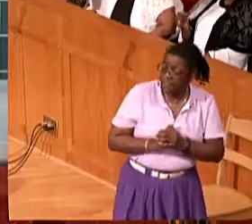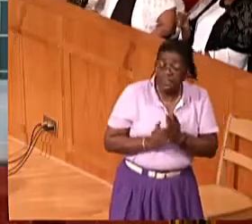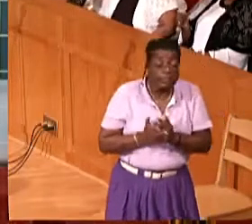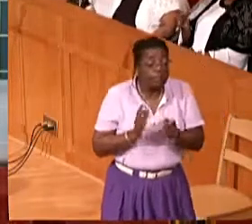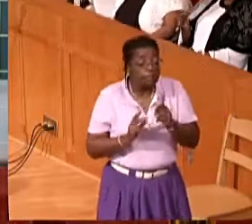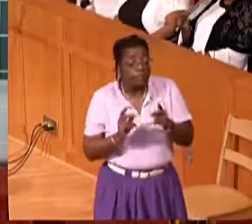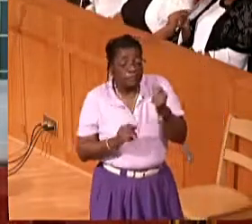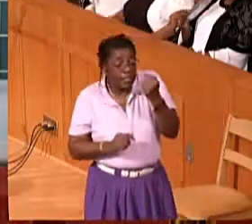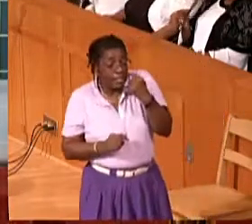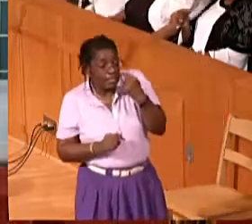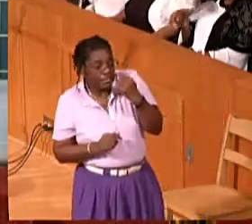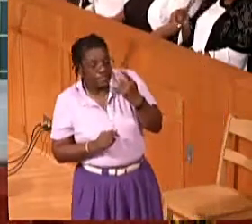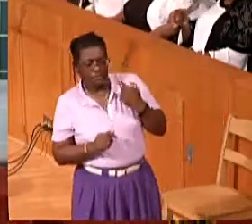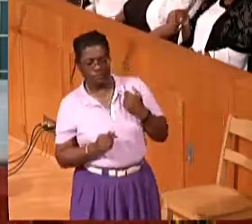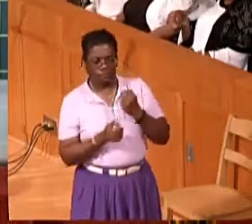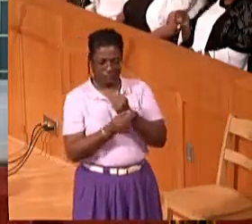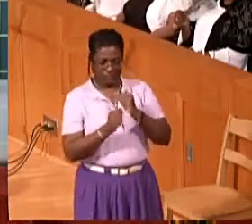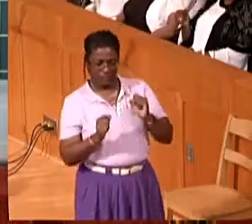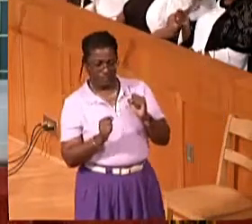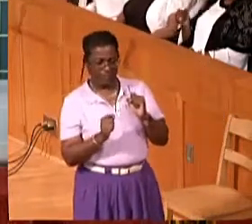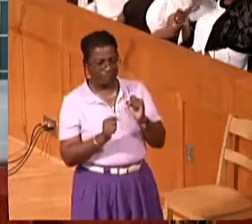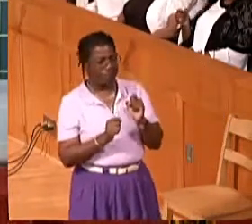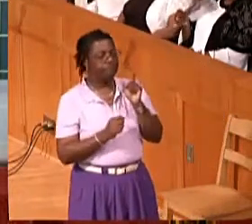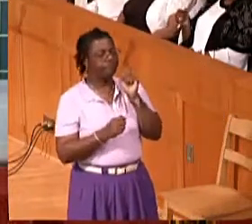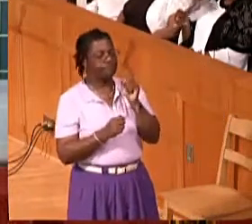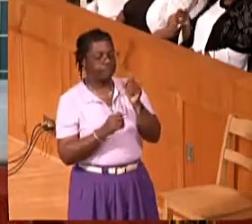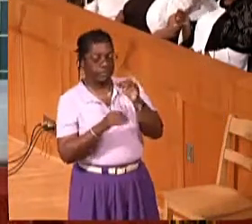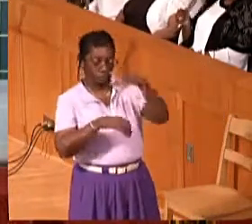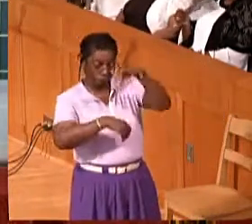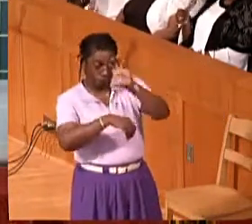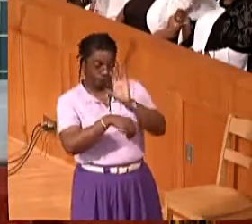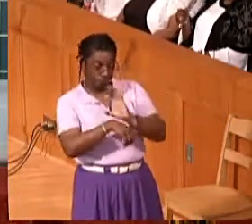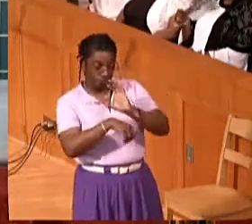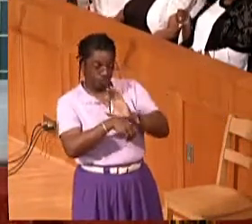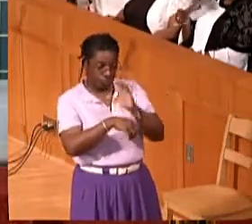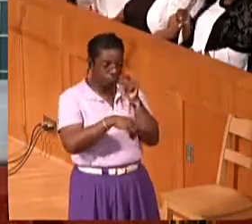sit up and fold your arms and look like you've been eating a persimmon.